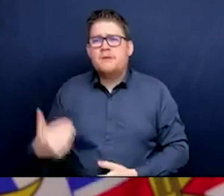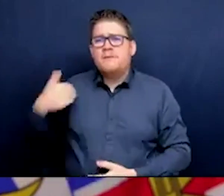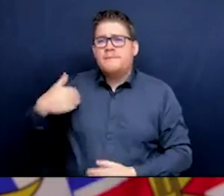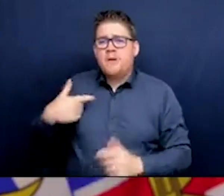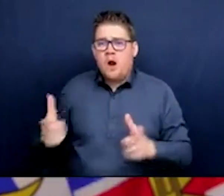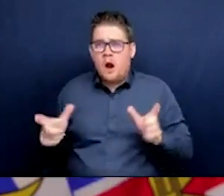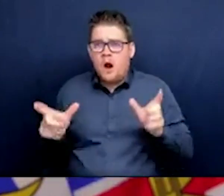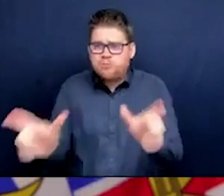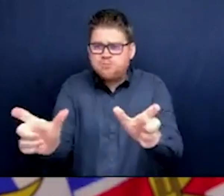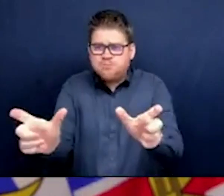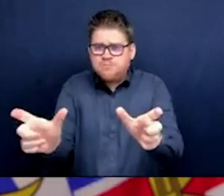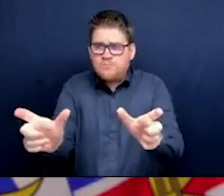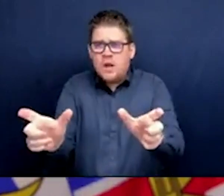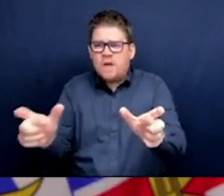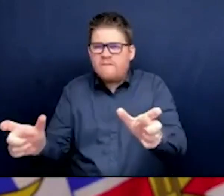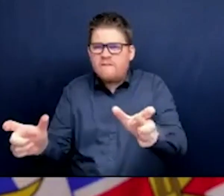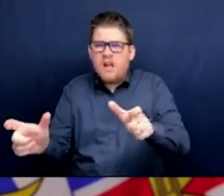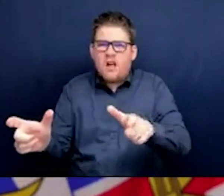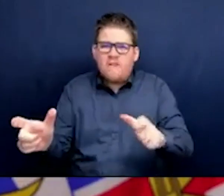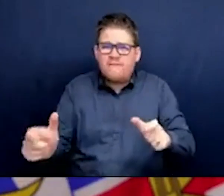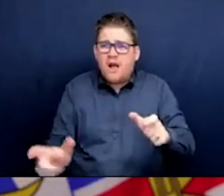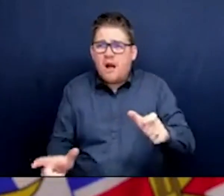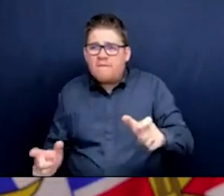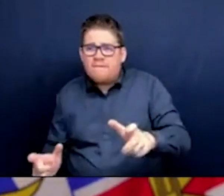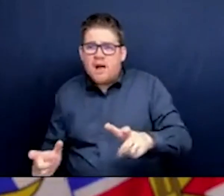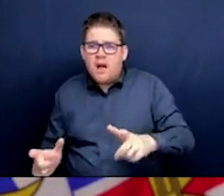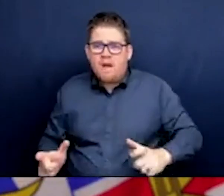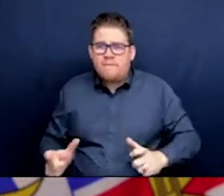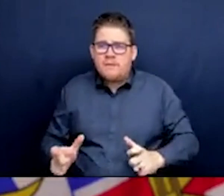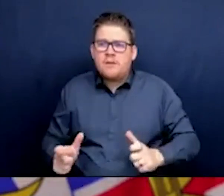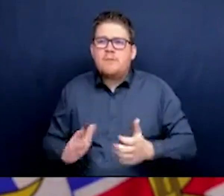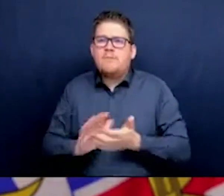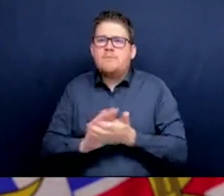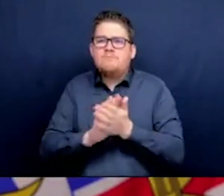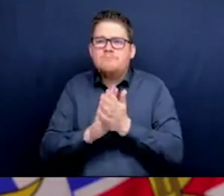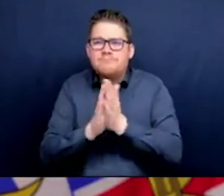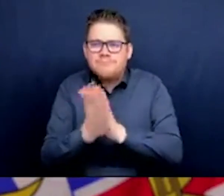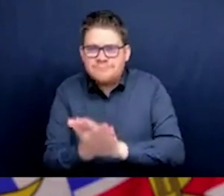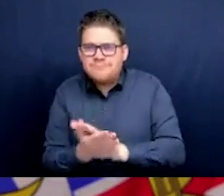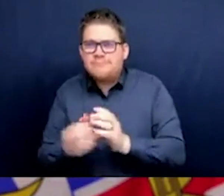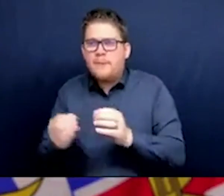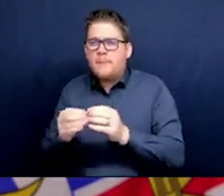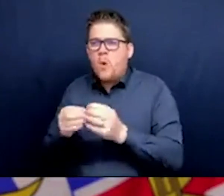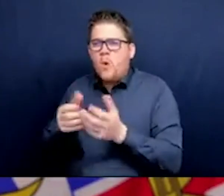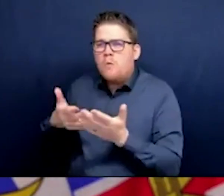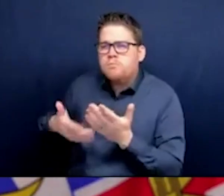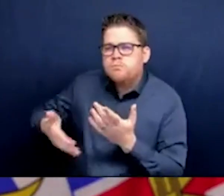other activities that we love, and to come together again. But we know that